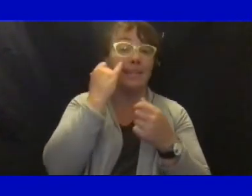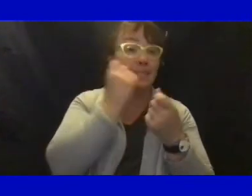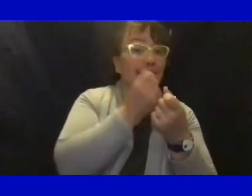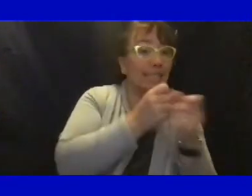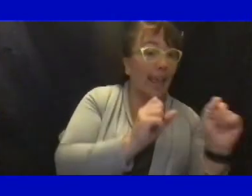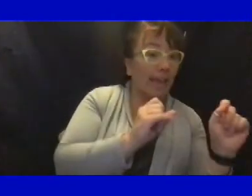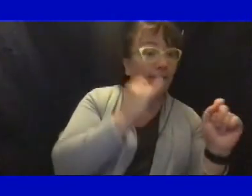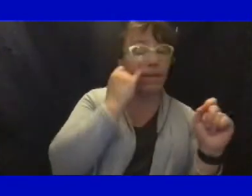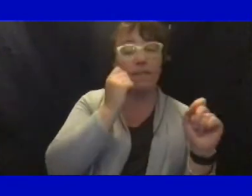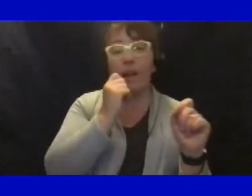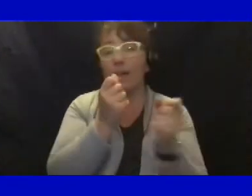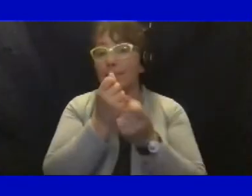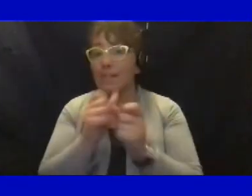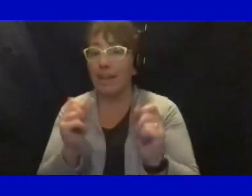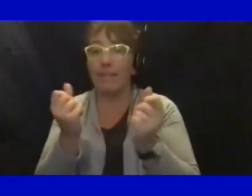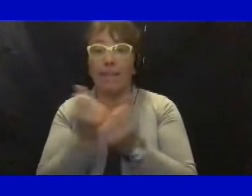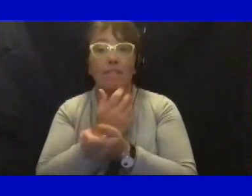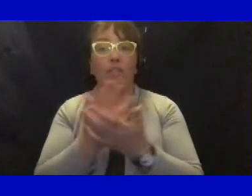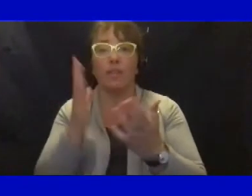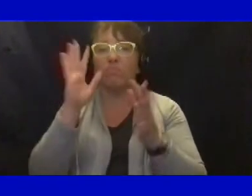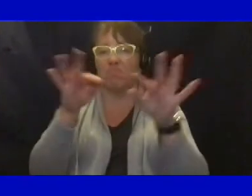know that it's safe to go back home.